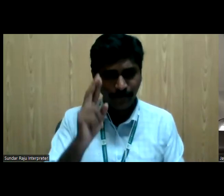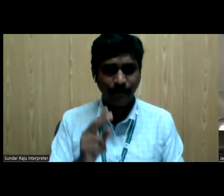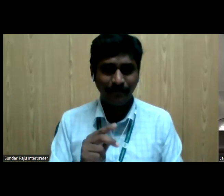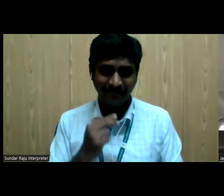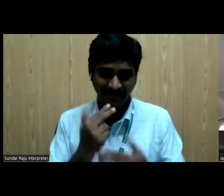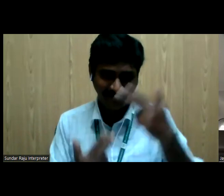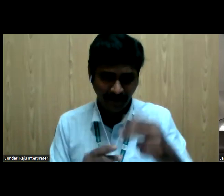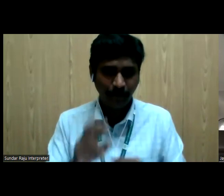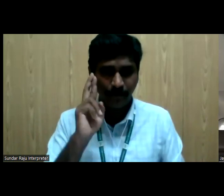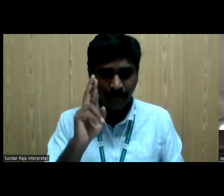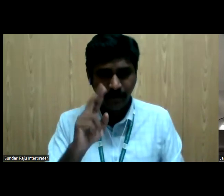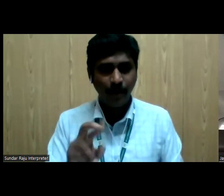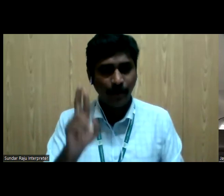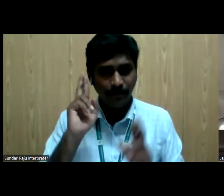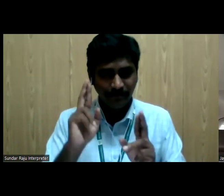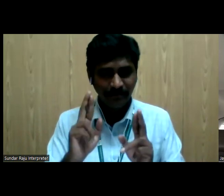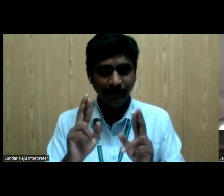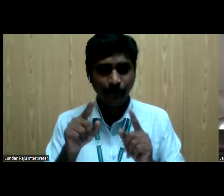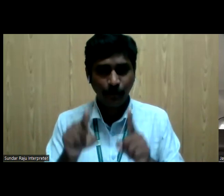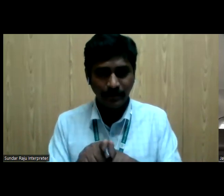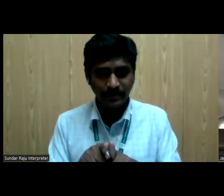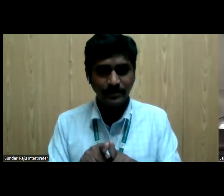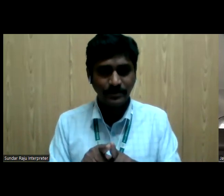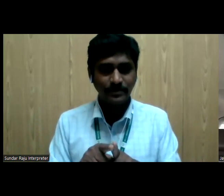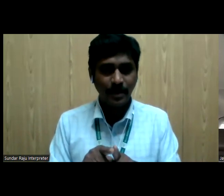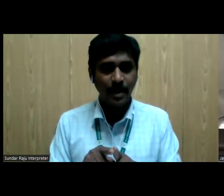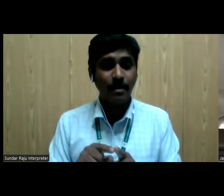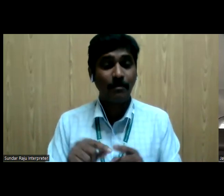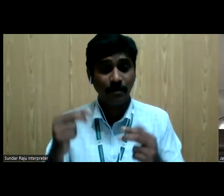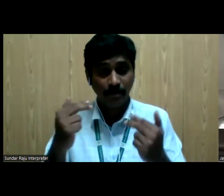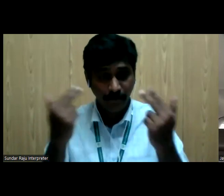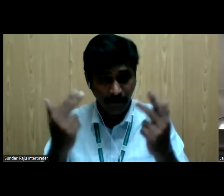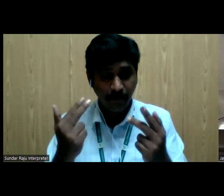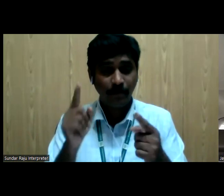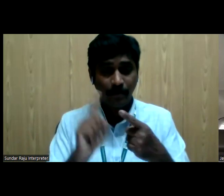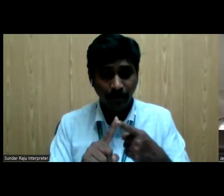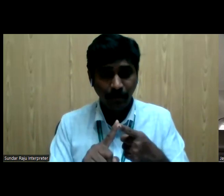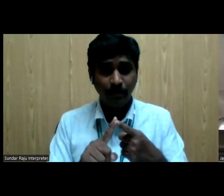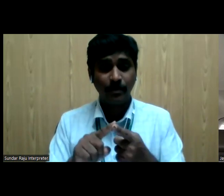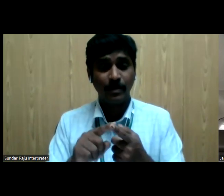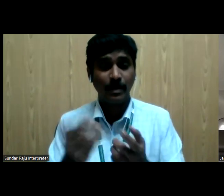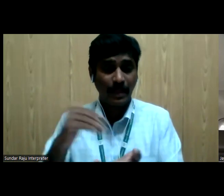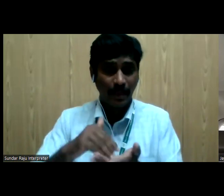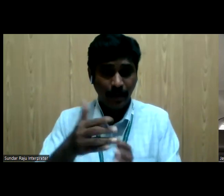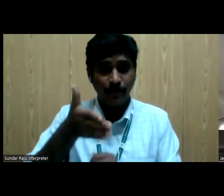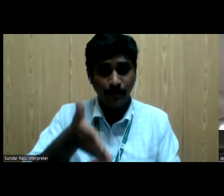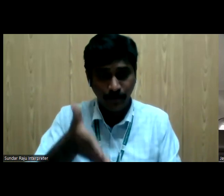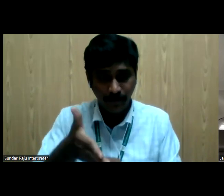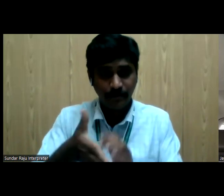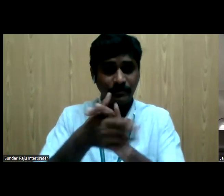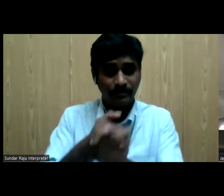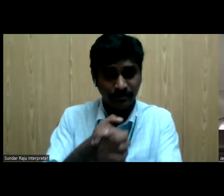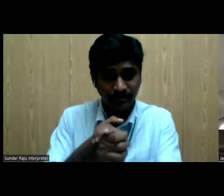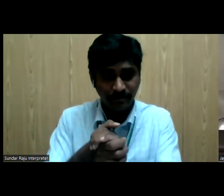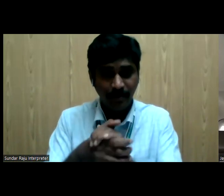wish that the compendium receives popularity, people make use of it. My congratulations once again to both Tech Mahindra